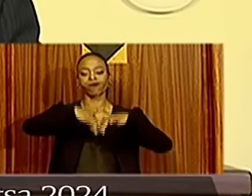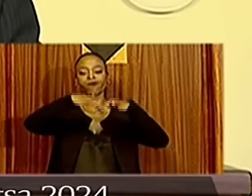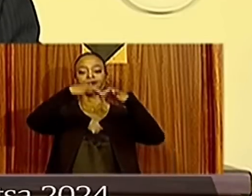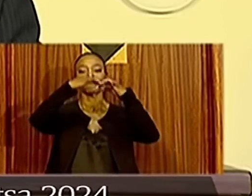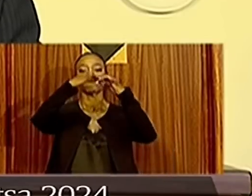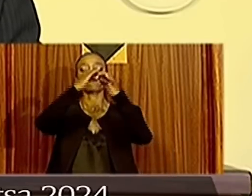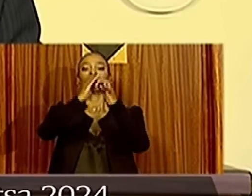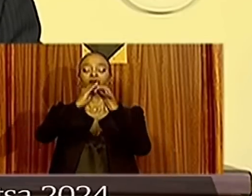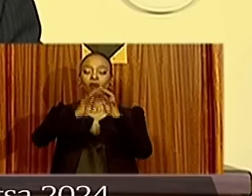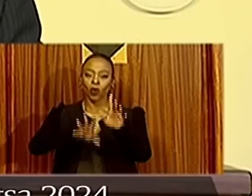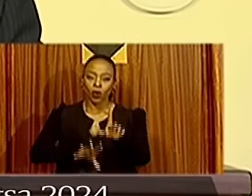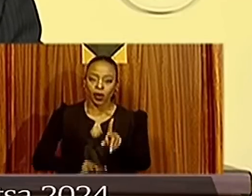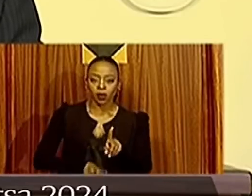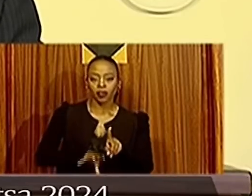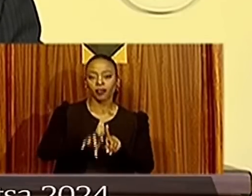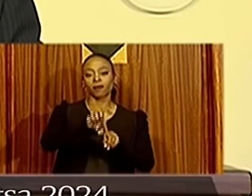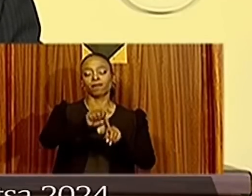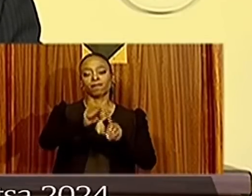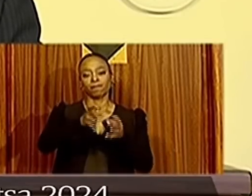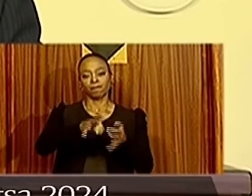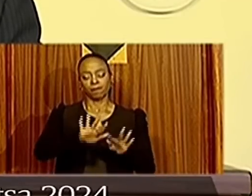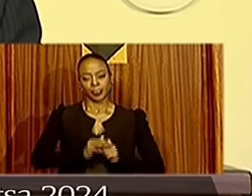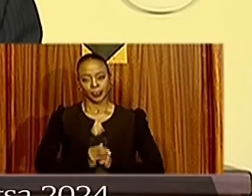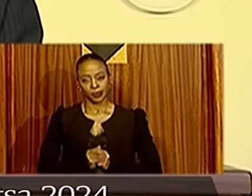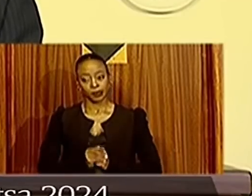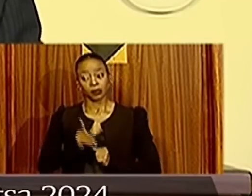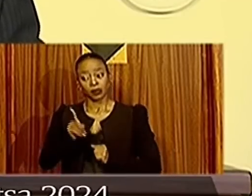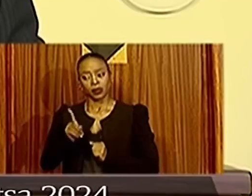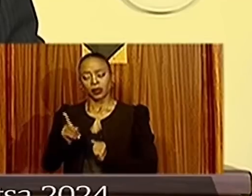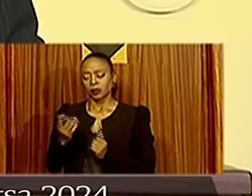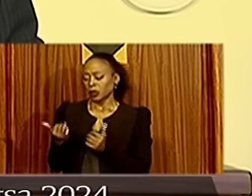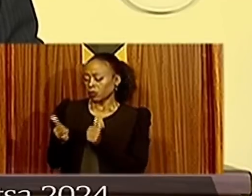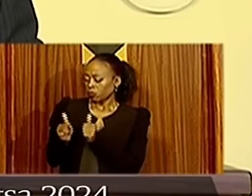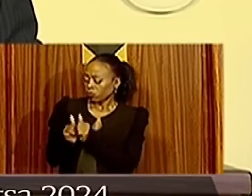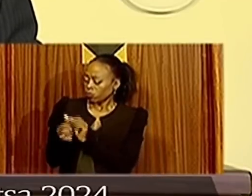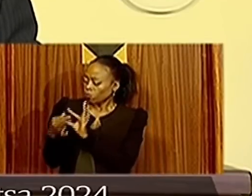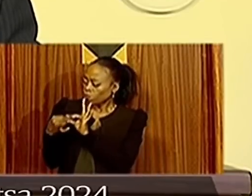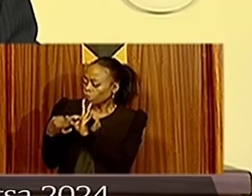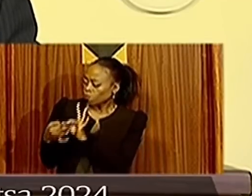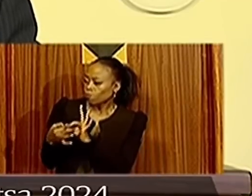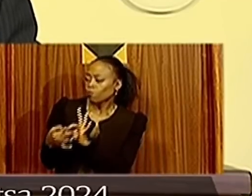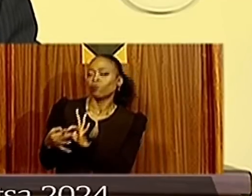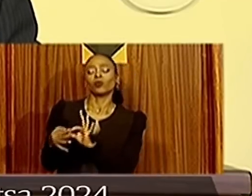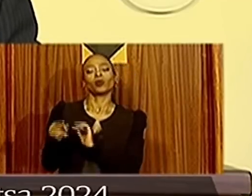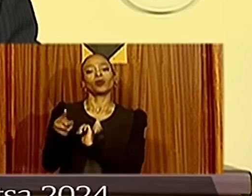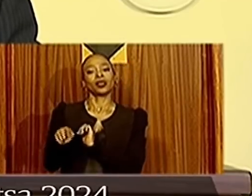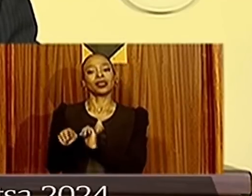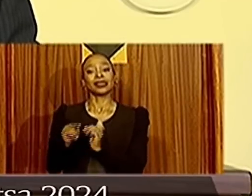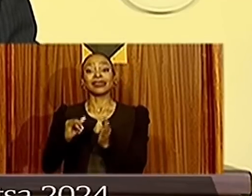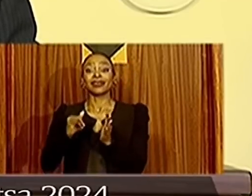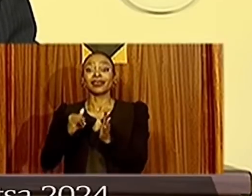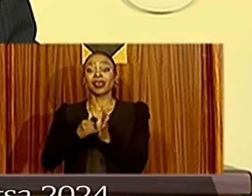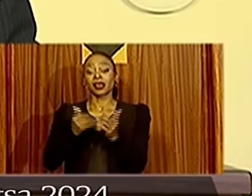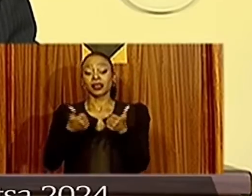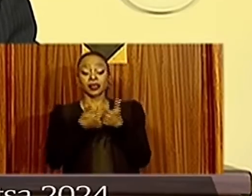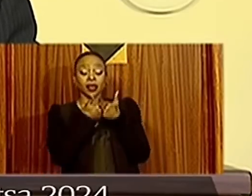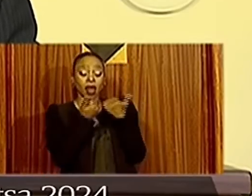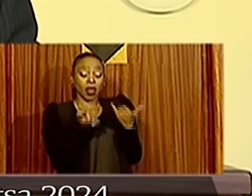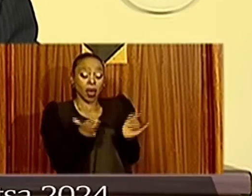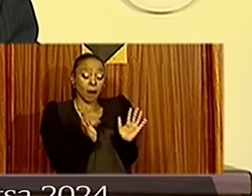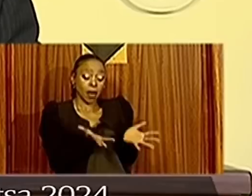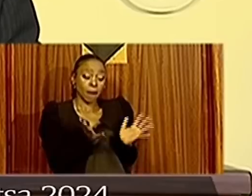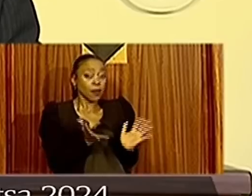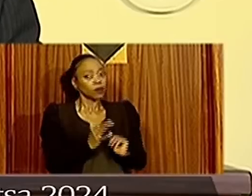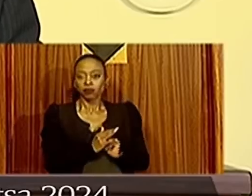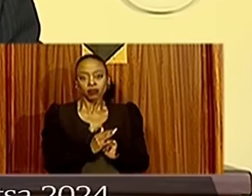recovery. It has been about working together, not only to meet the challenges of the moment, but to